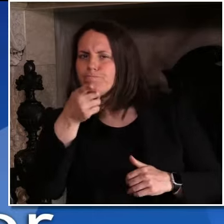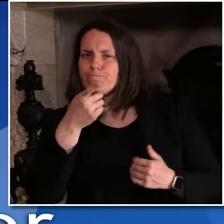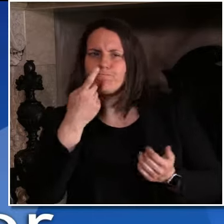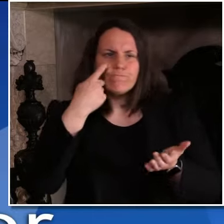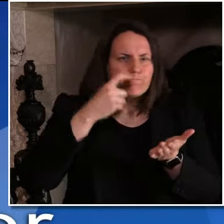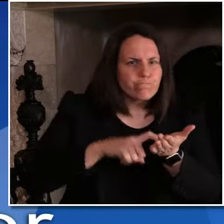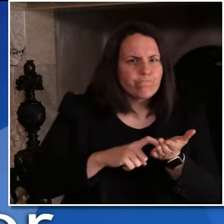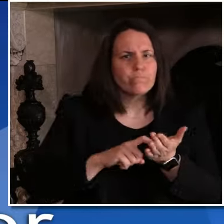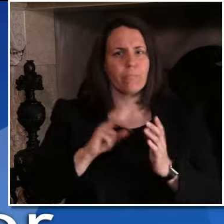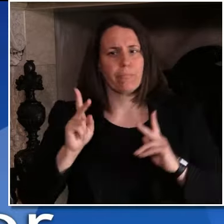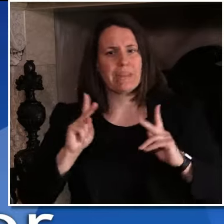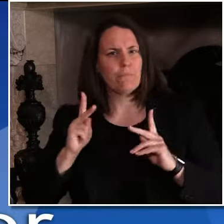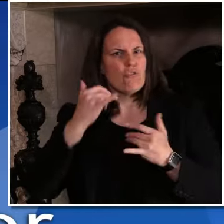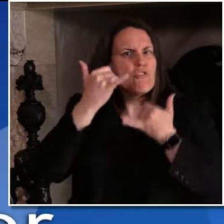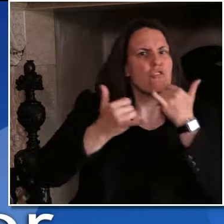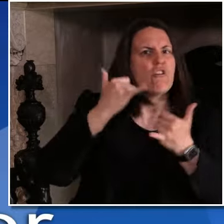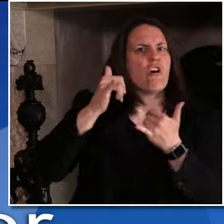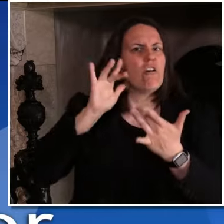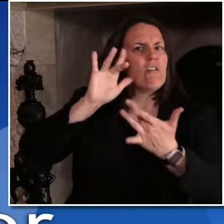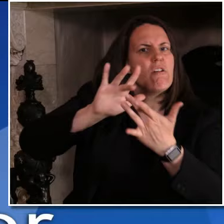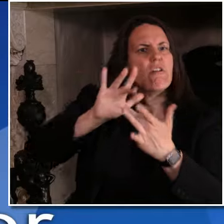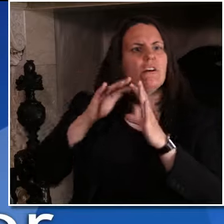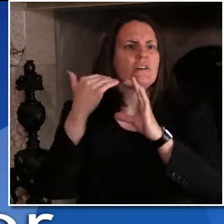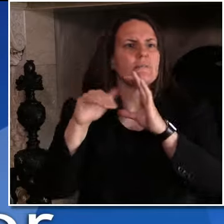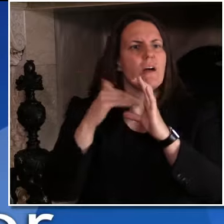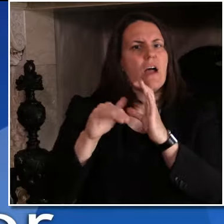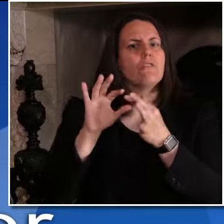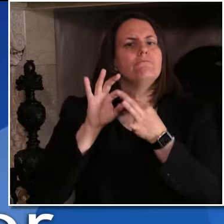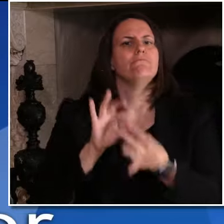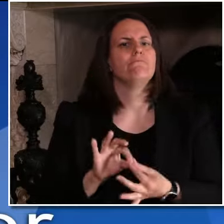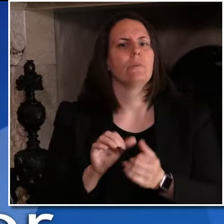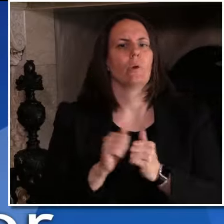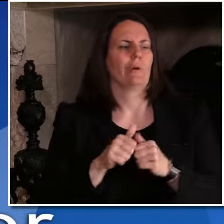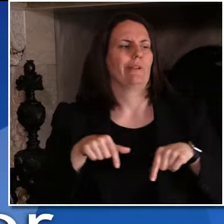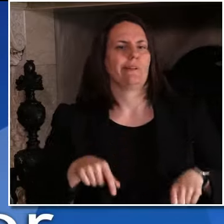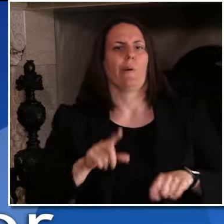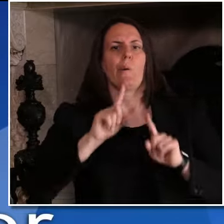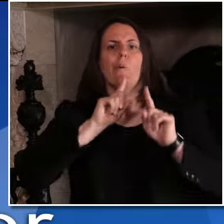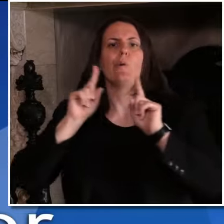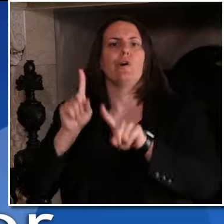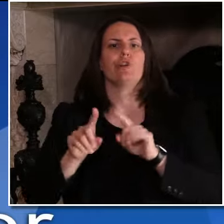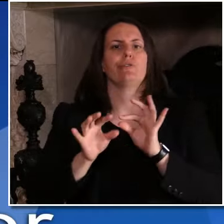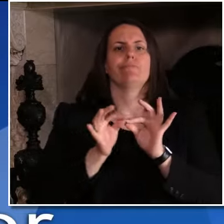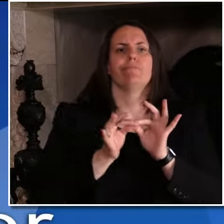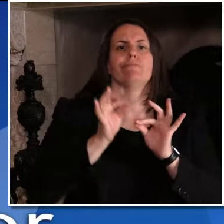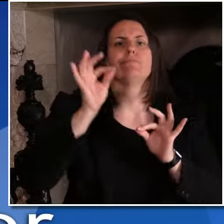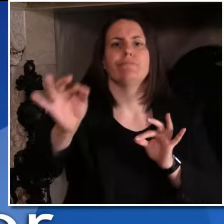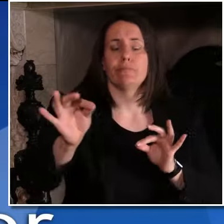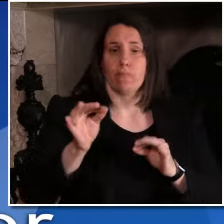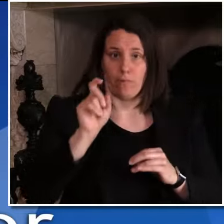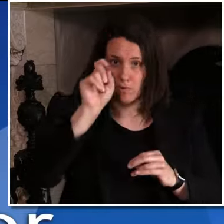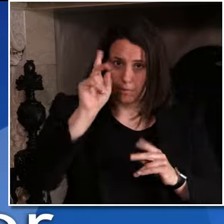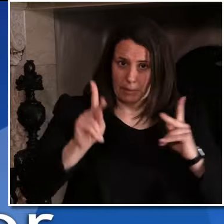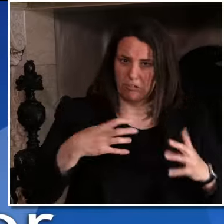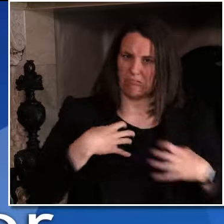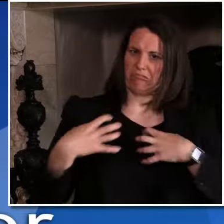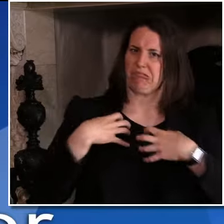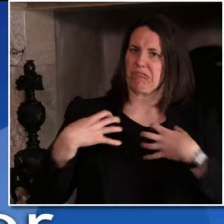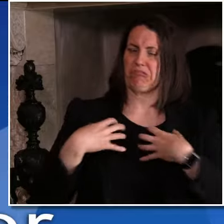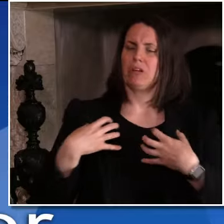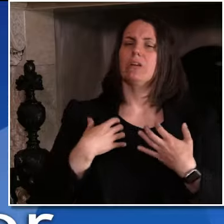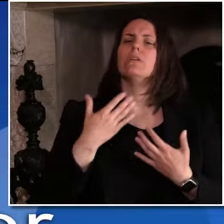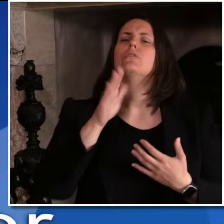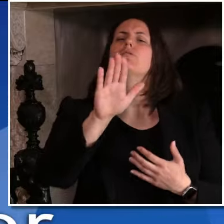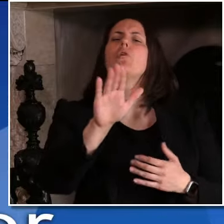extension? Some of them are pretty bitter. Some of them are pretty desperate. How are you responding to them, if you are at